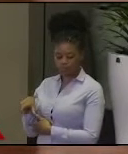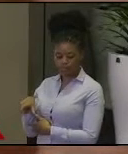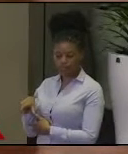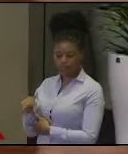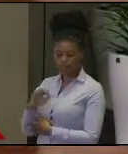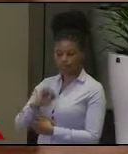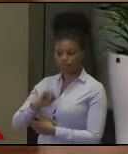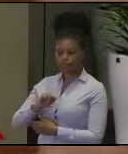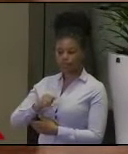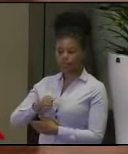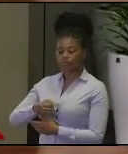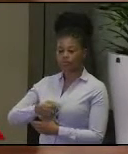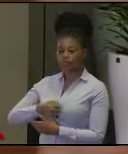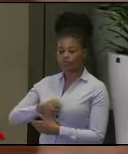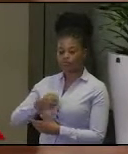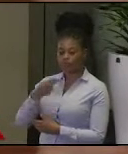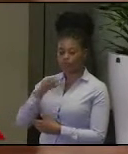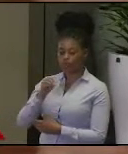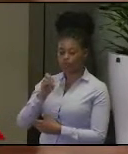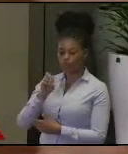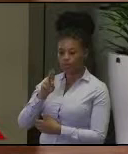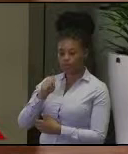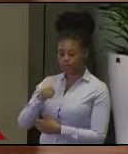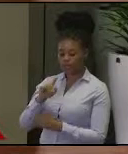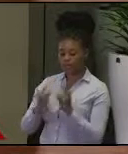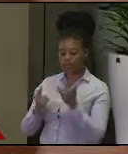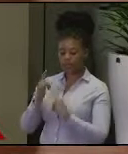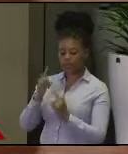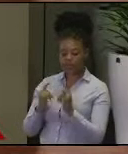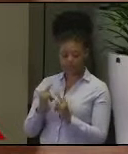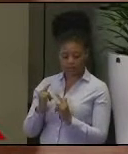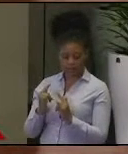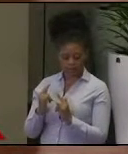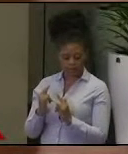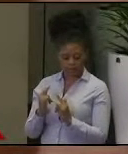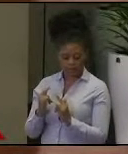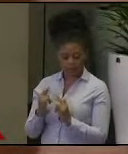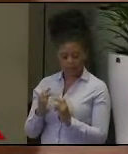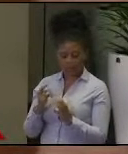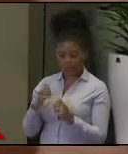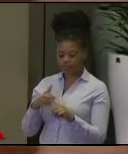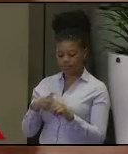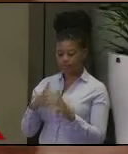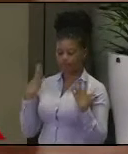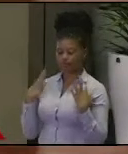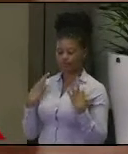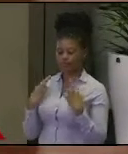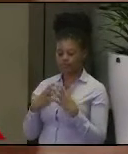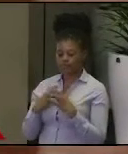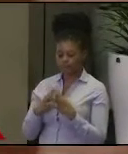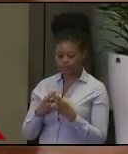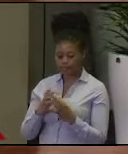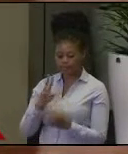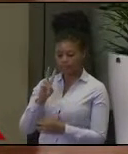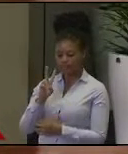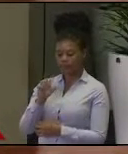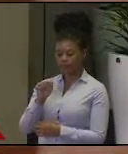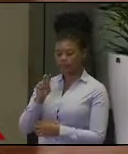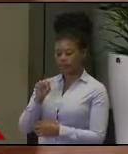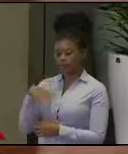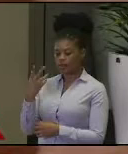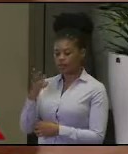our host in this city, the first citizen of this city, Executive Mayor, Honorable Councillor Van